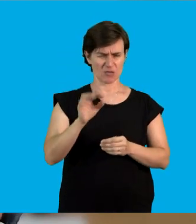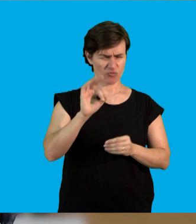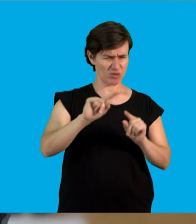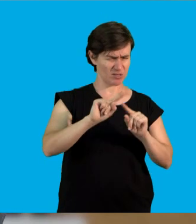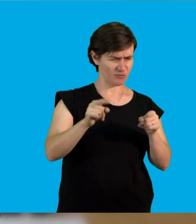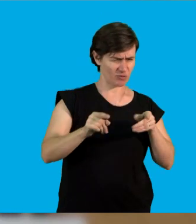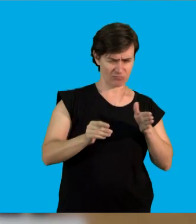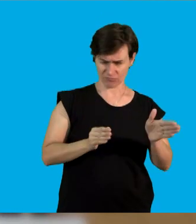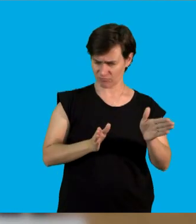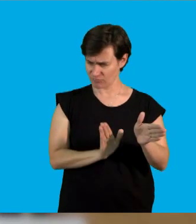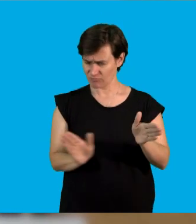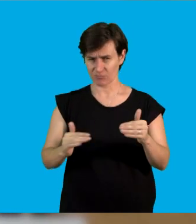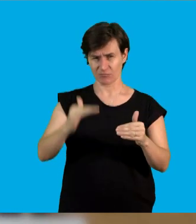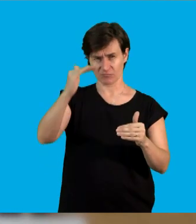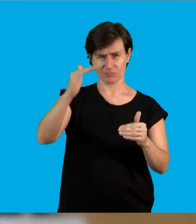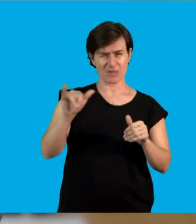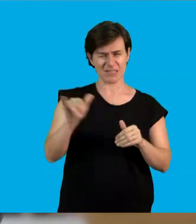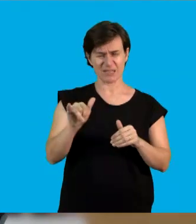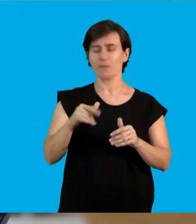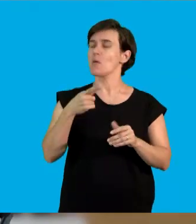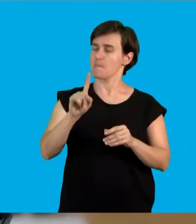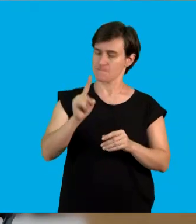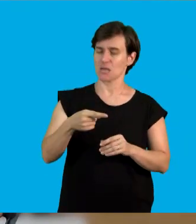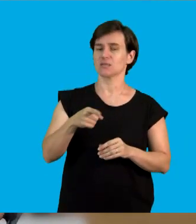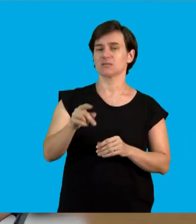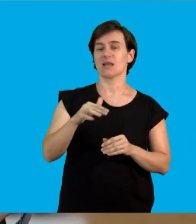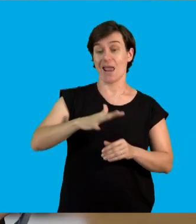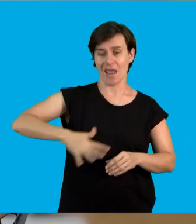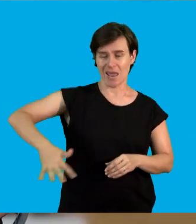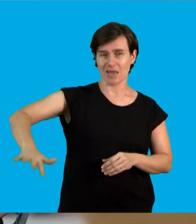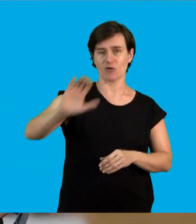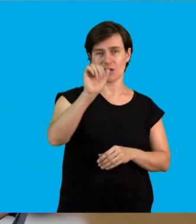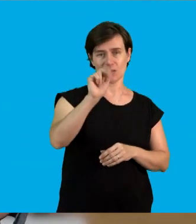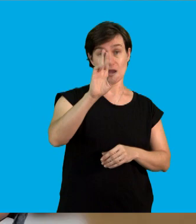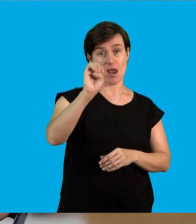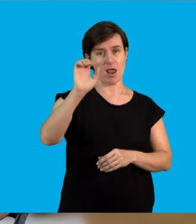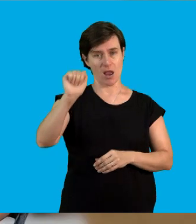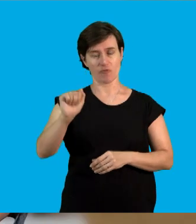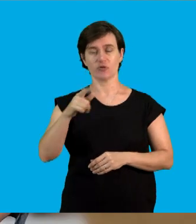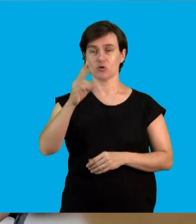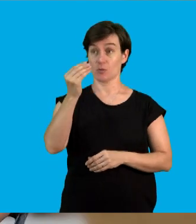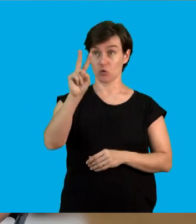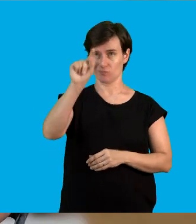different dimensions, it is going to be the same as volume. It remains area.